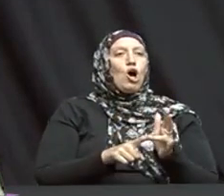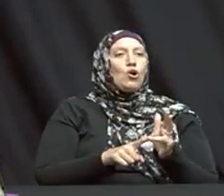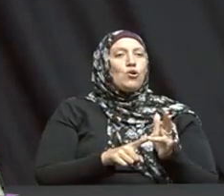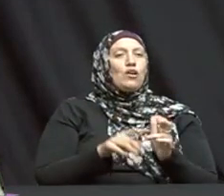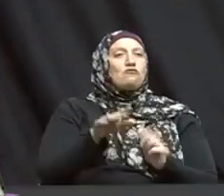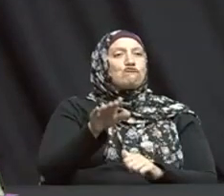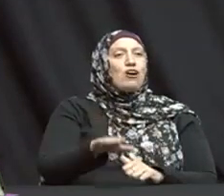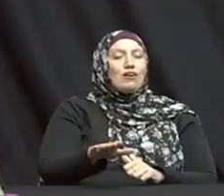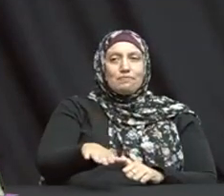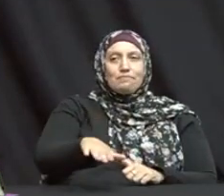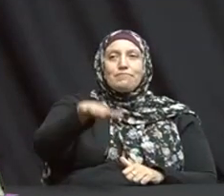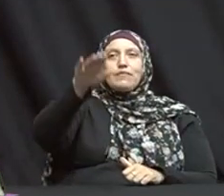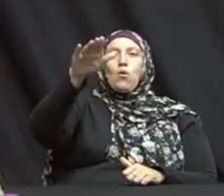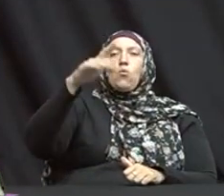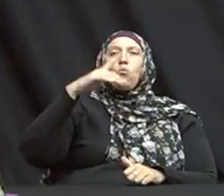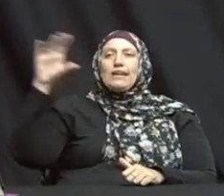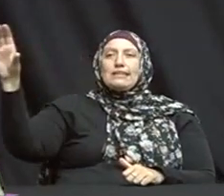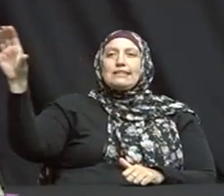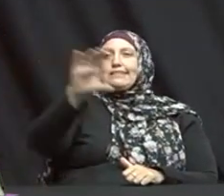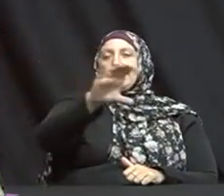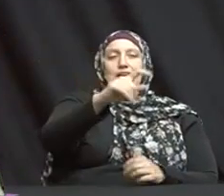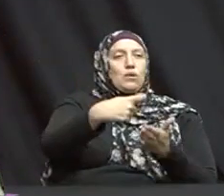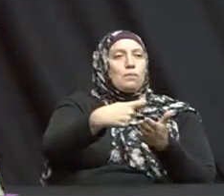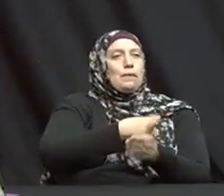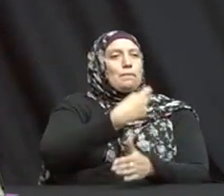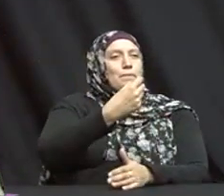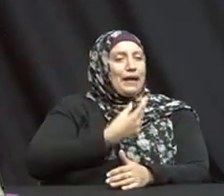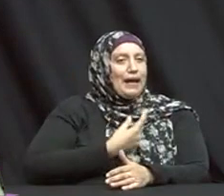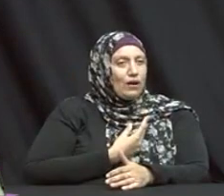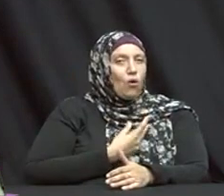the assets, that can be repaid if need be or forgiven.